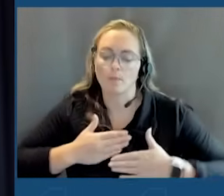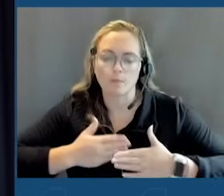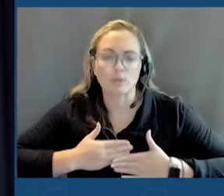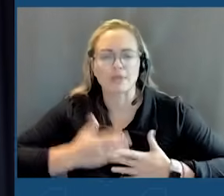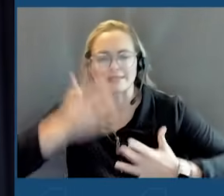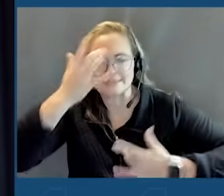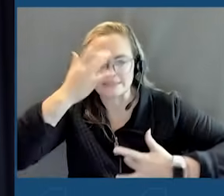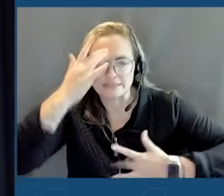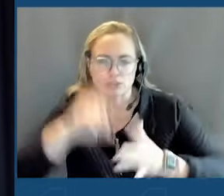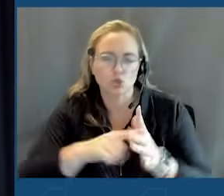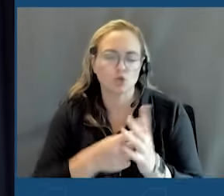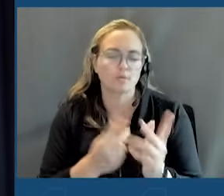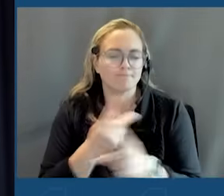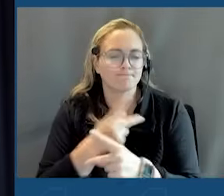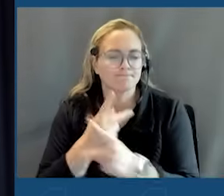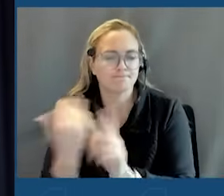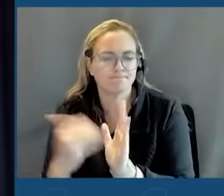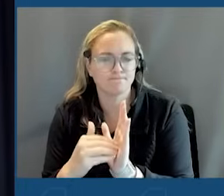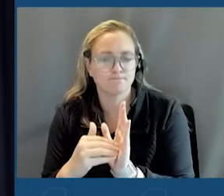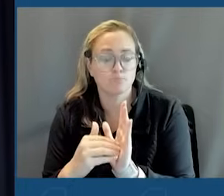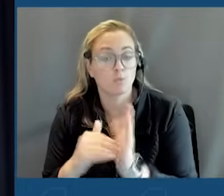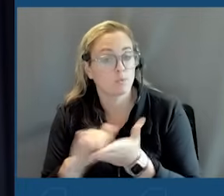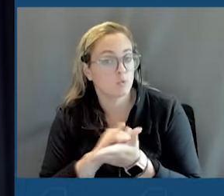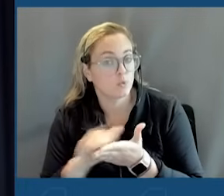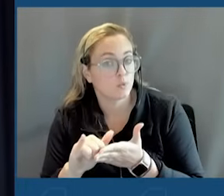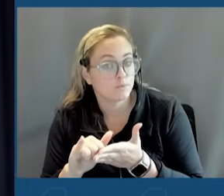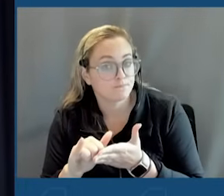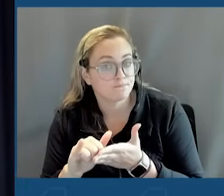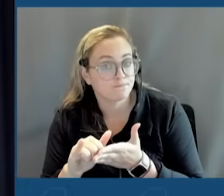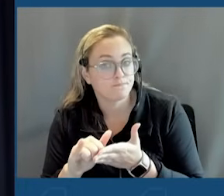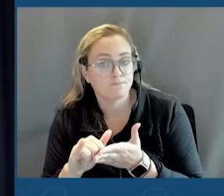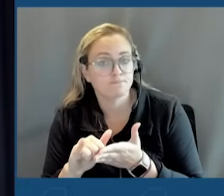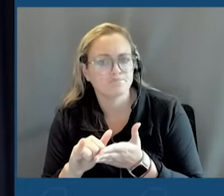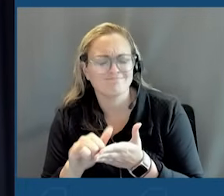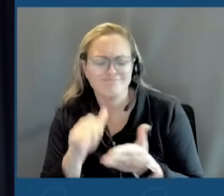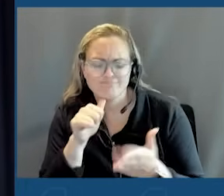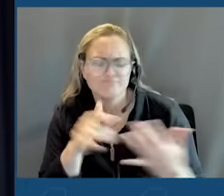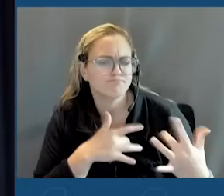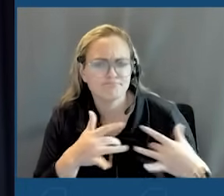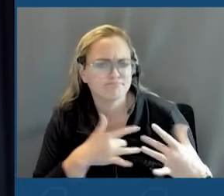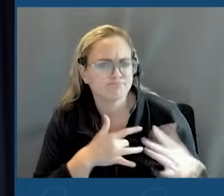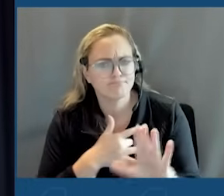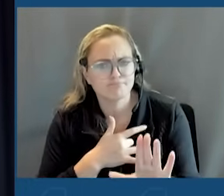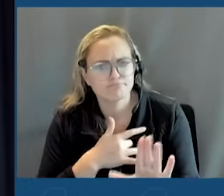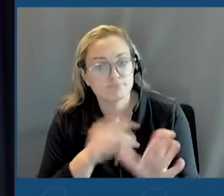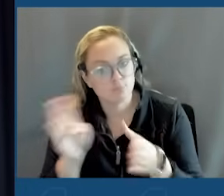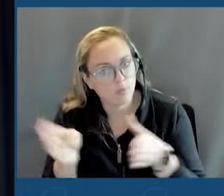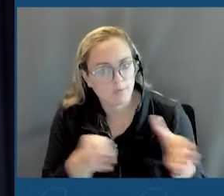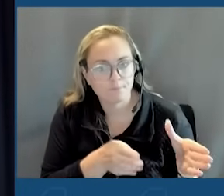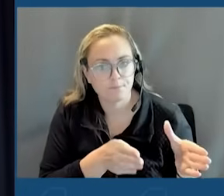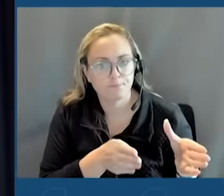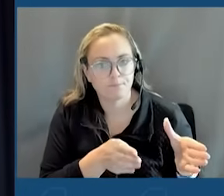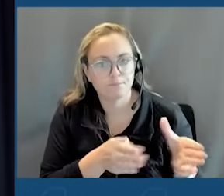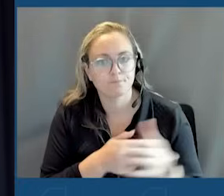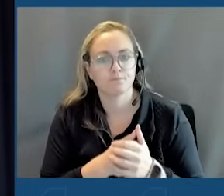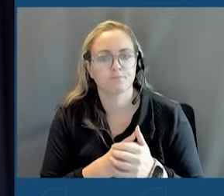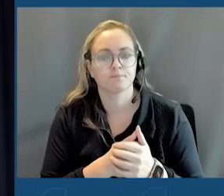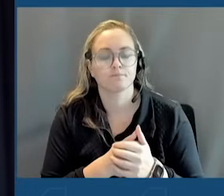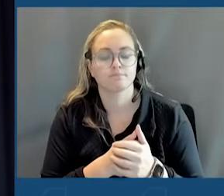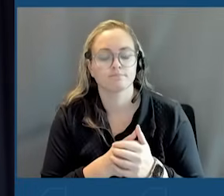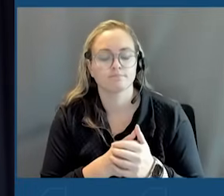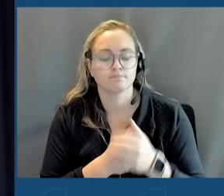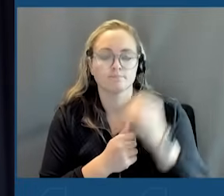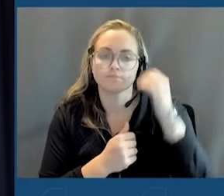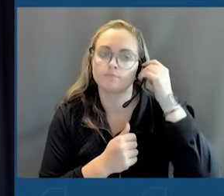up. But here in New York, we don't panic, we prepare. And I want to thank